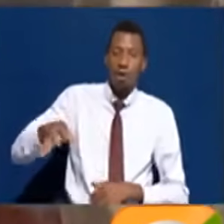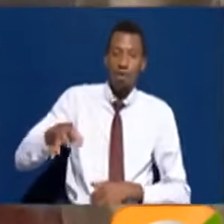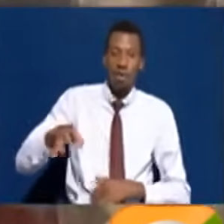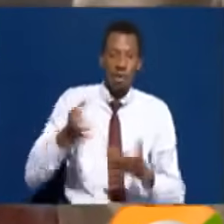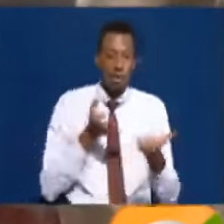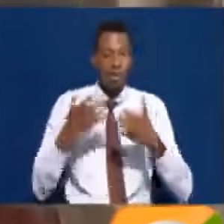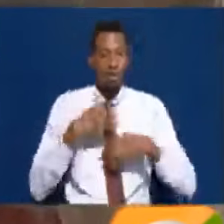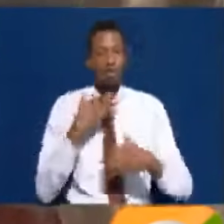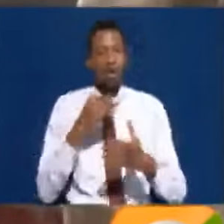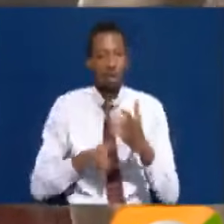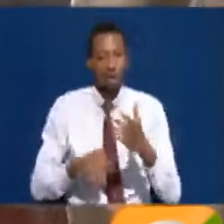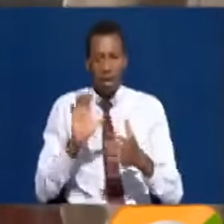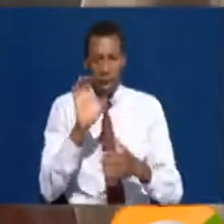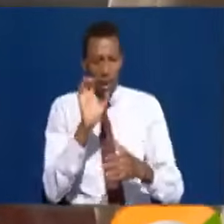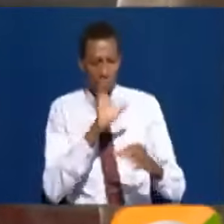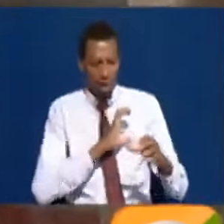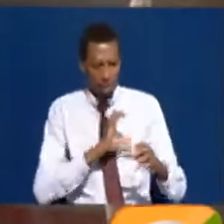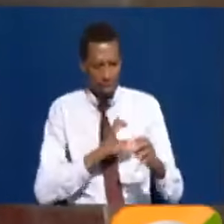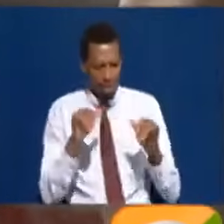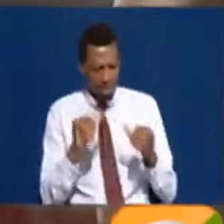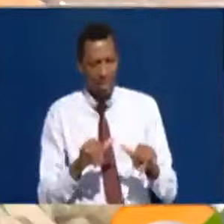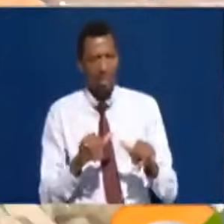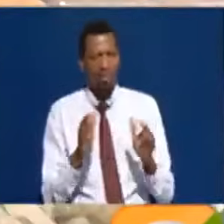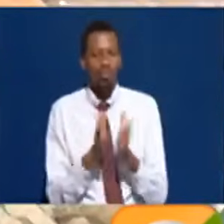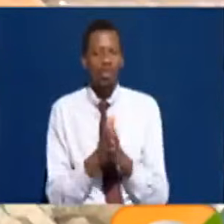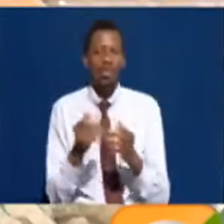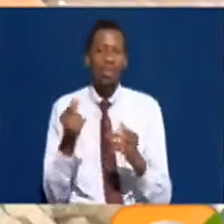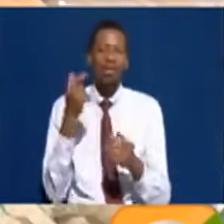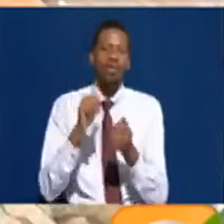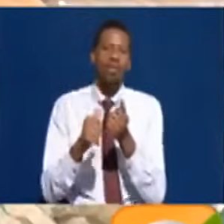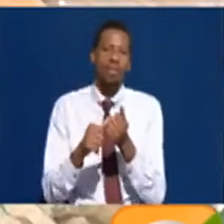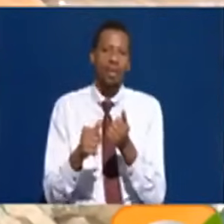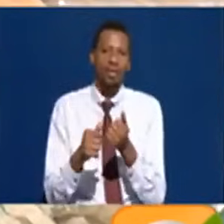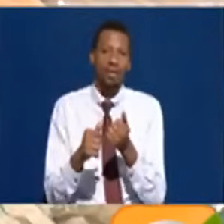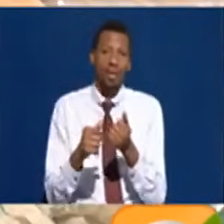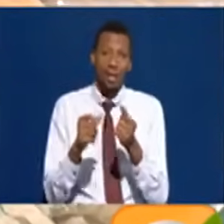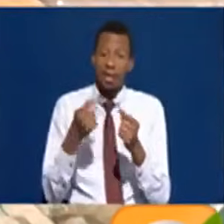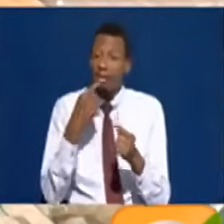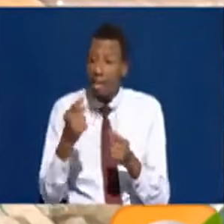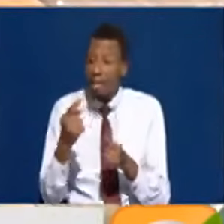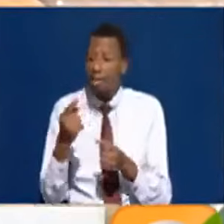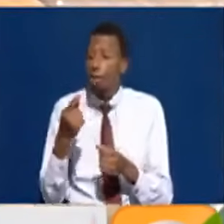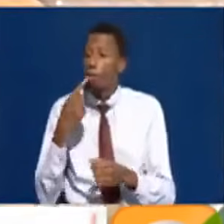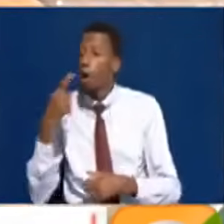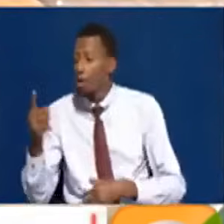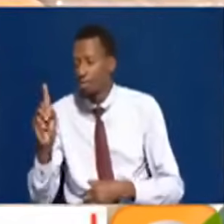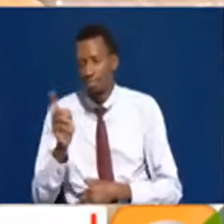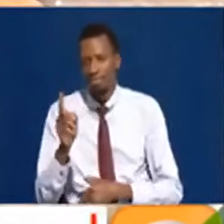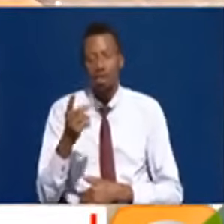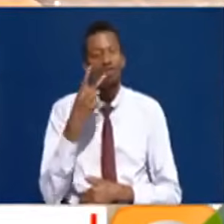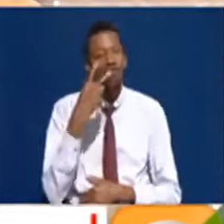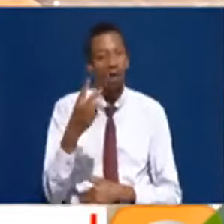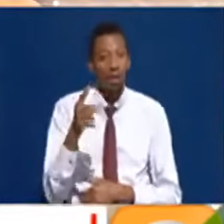to maintain customers with the prevailing prices of maize. Asisema hata ni 100, ni 200. Sasa customer